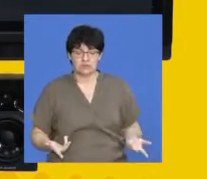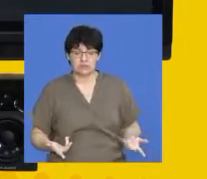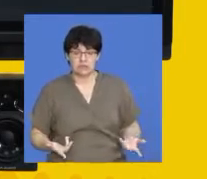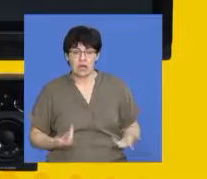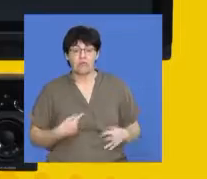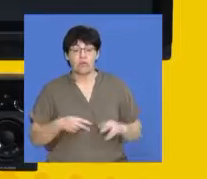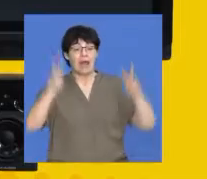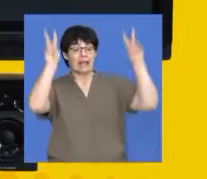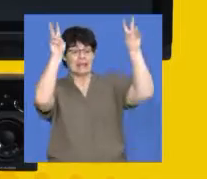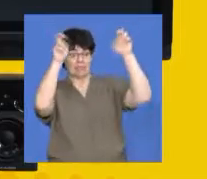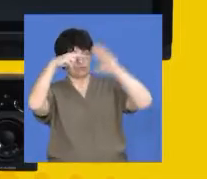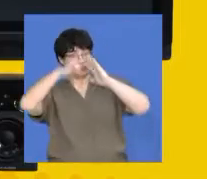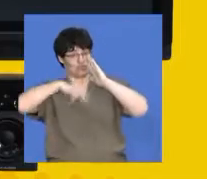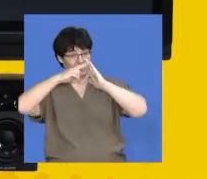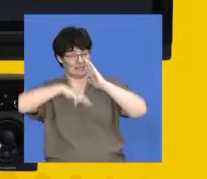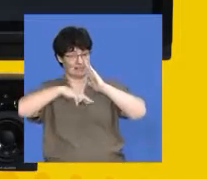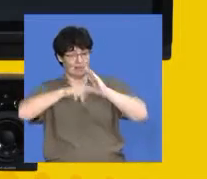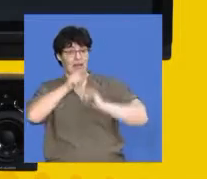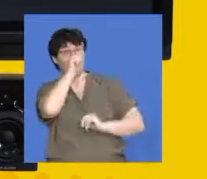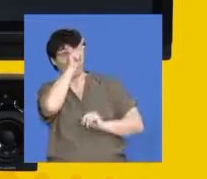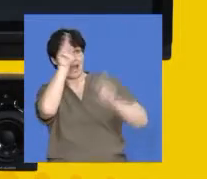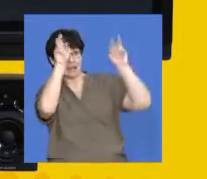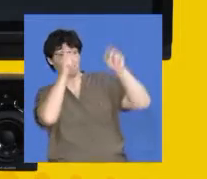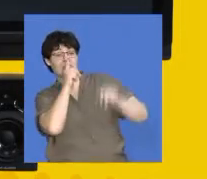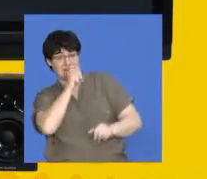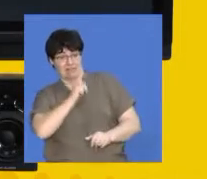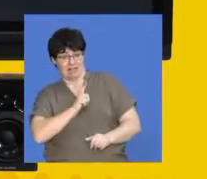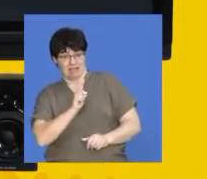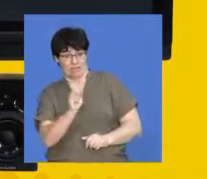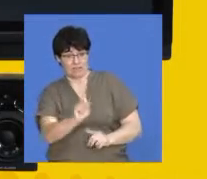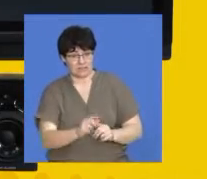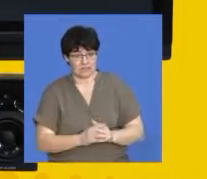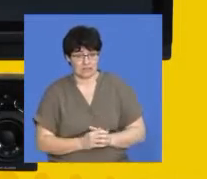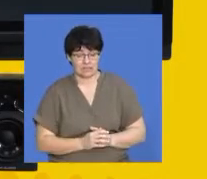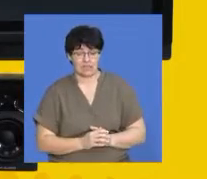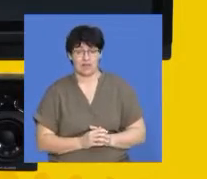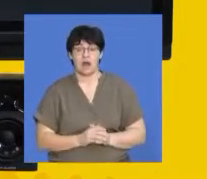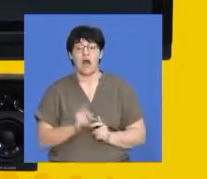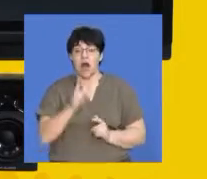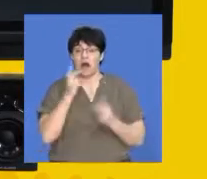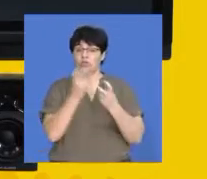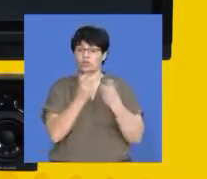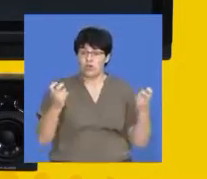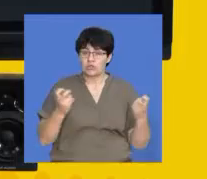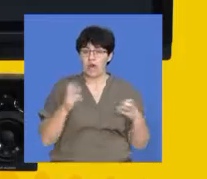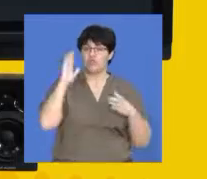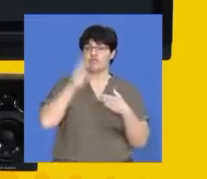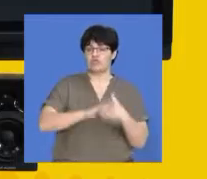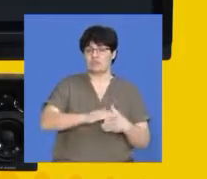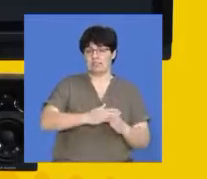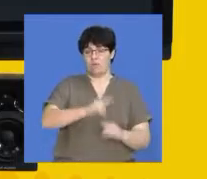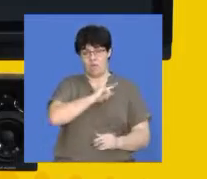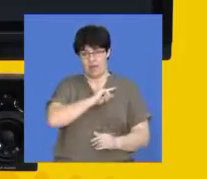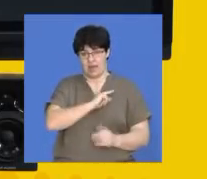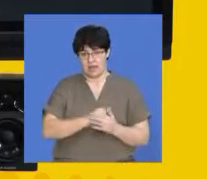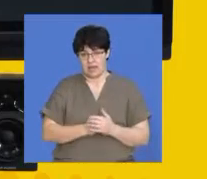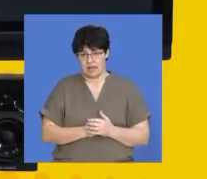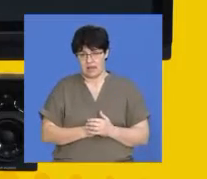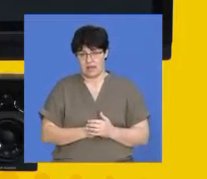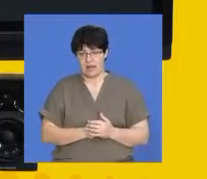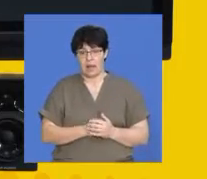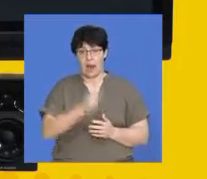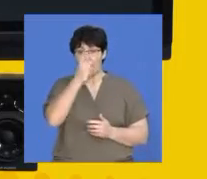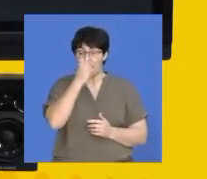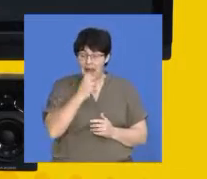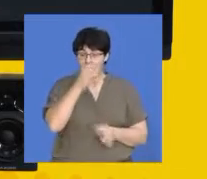reading the caption told us that the source was about the reasons why the Black